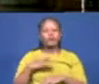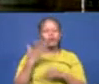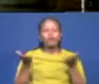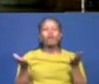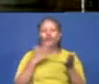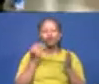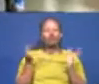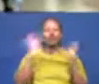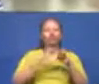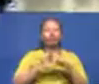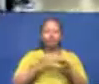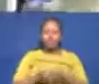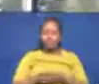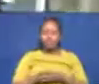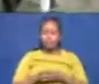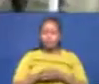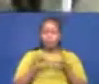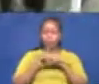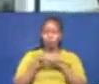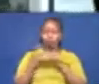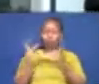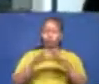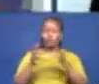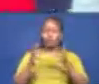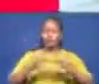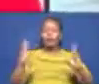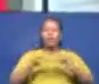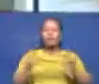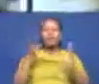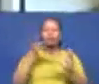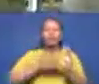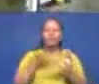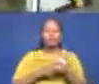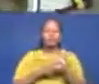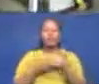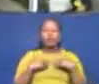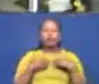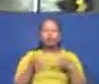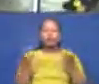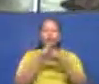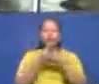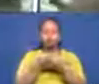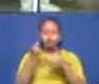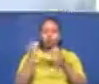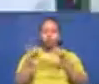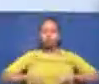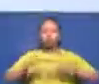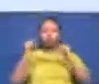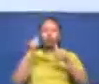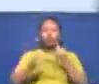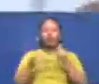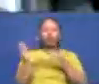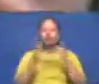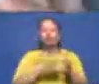kickboxing. Mabondia hao wanajiandaa kushiriki katika mashindano ya kuwania kombe la mwenyekiti yatakayoandaliwa tarehe 22